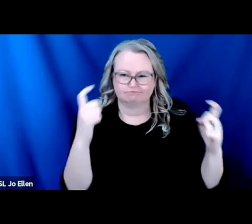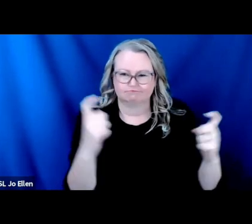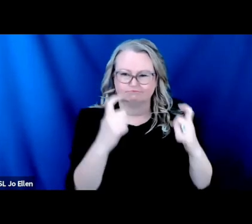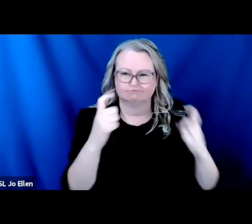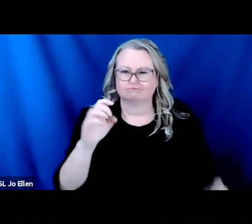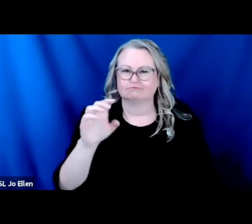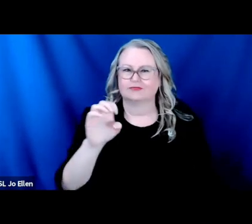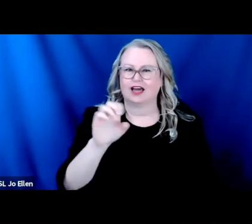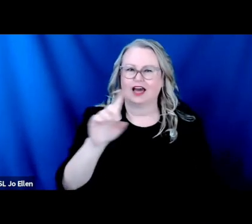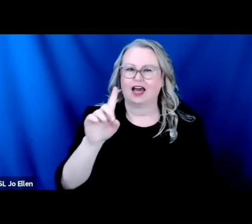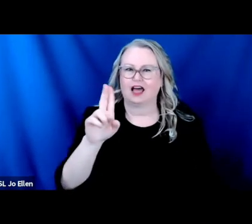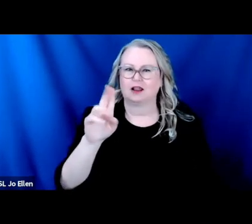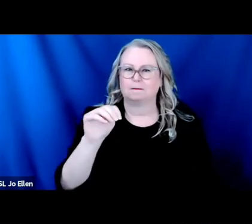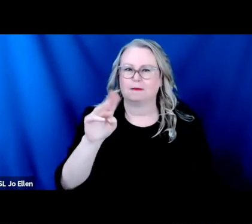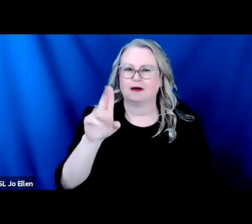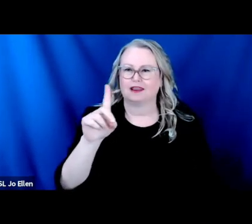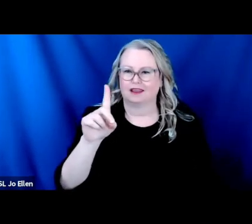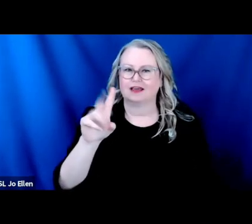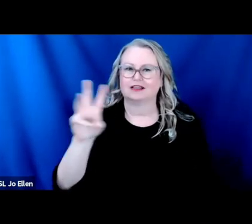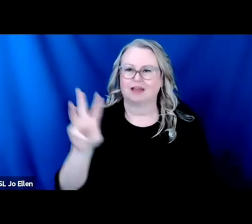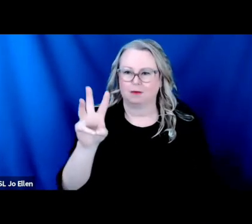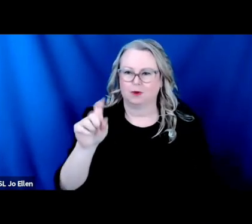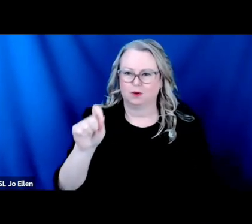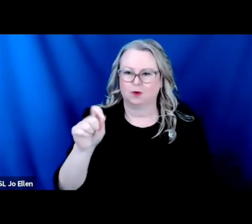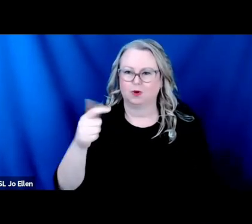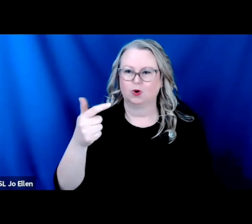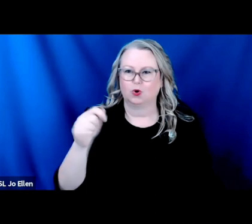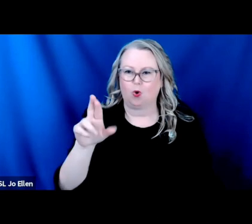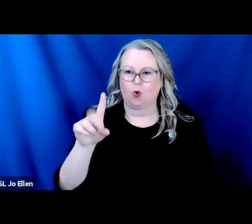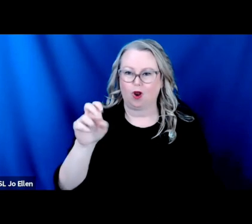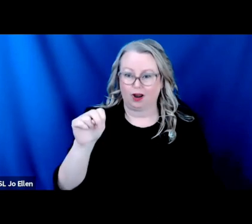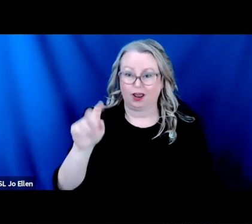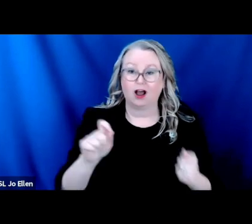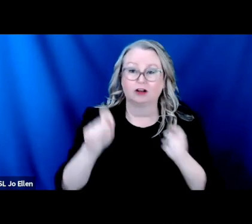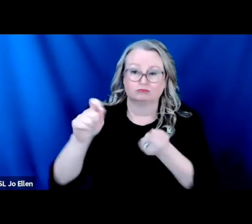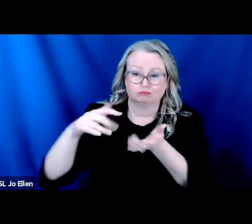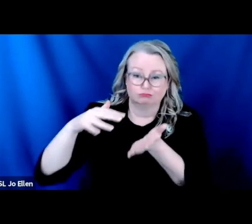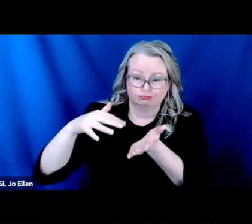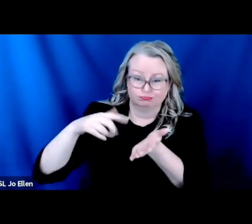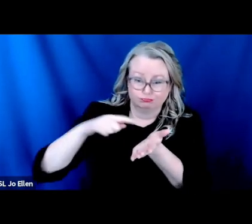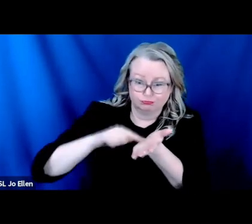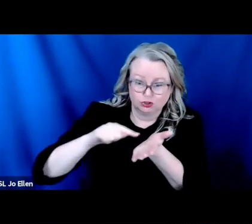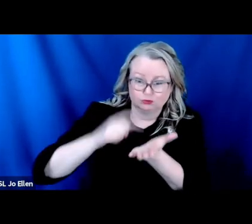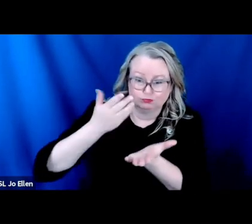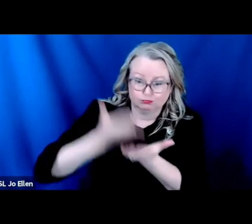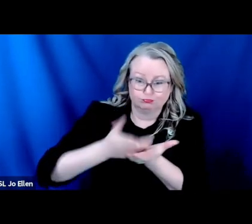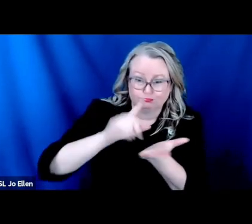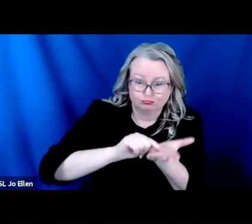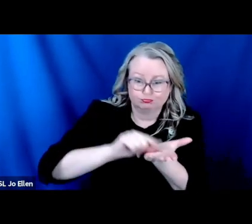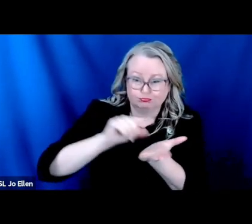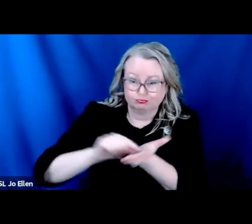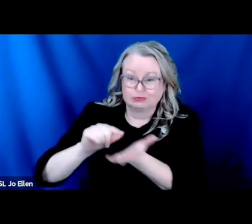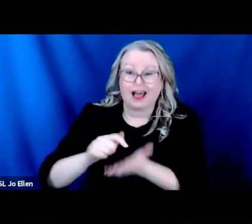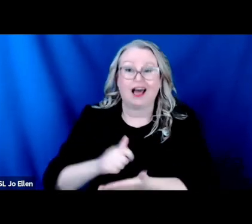Gordon's countless contributions to scholarship, society, and the individual lives of so